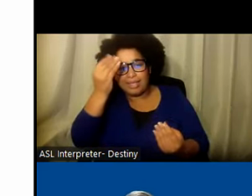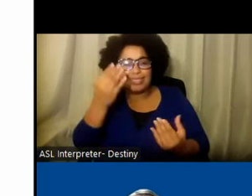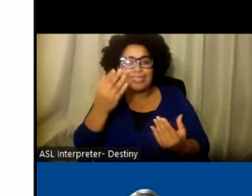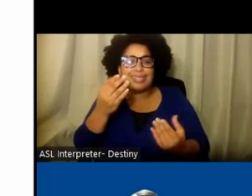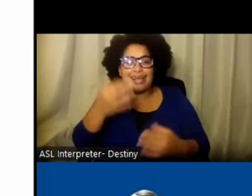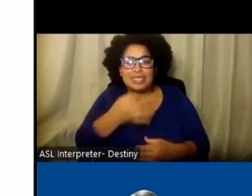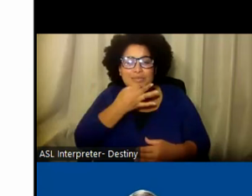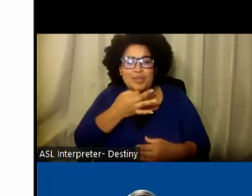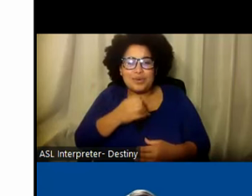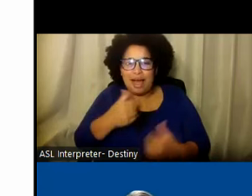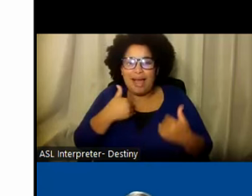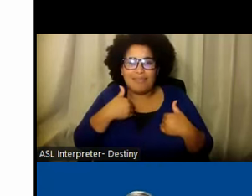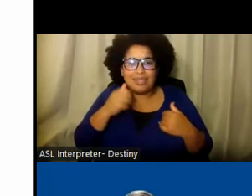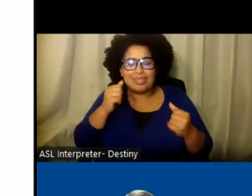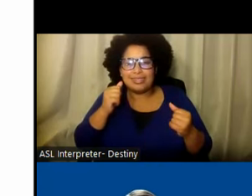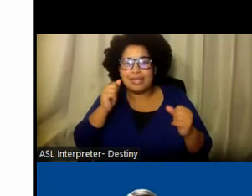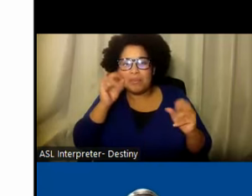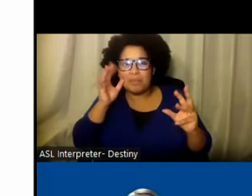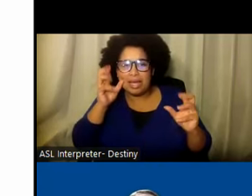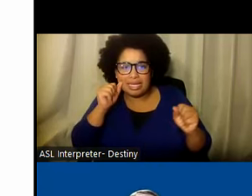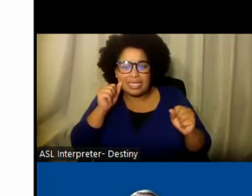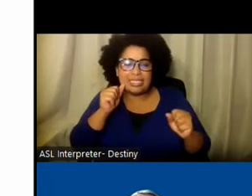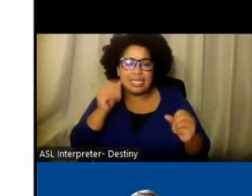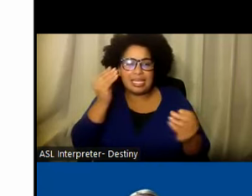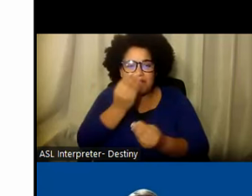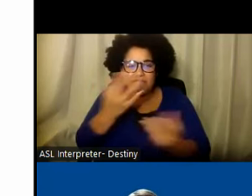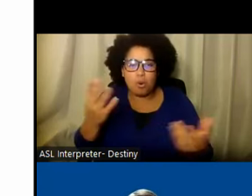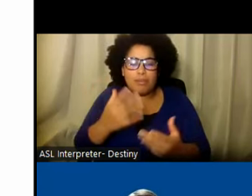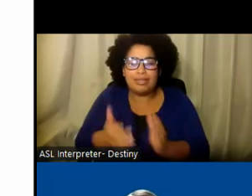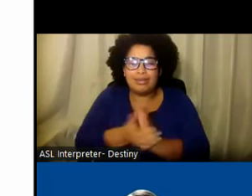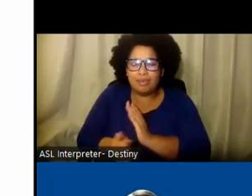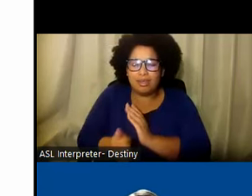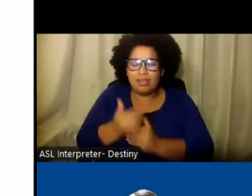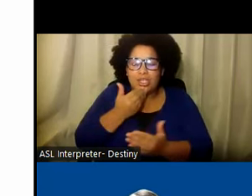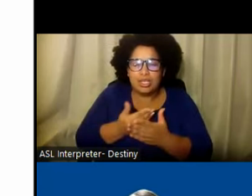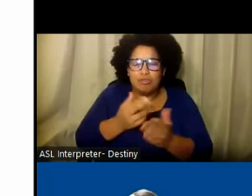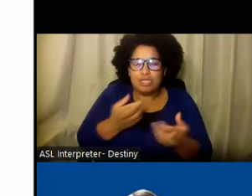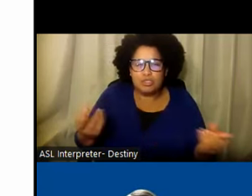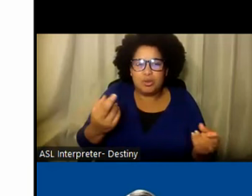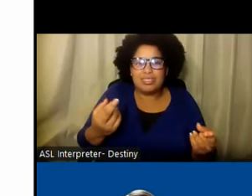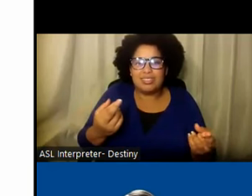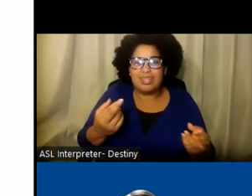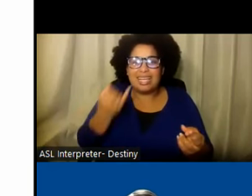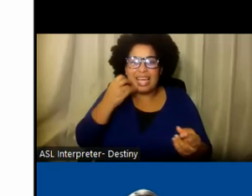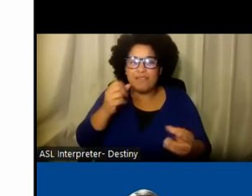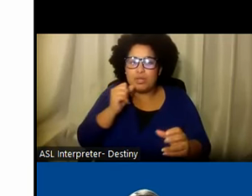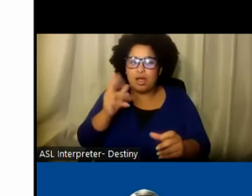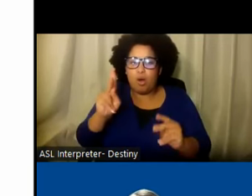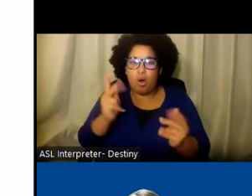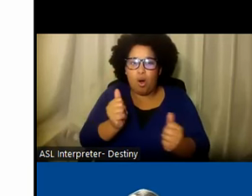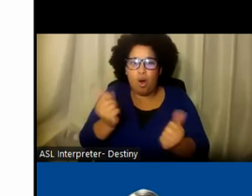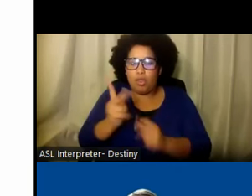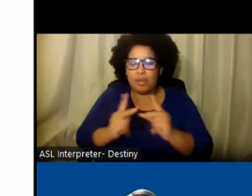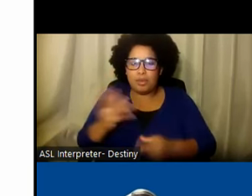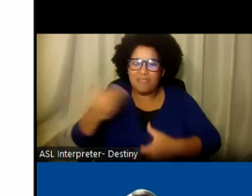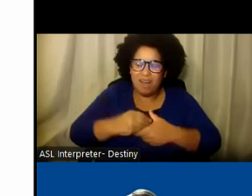informative resources and content and community building if it wasn't for everybody who was a part of our presentation teams